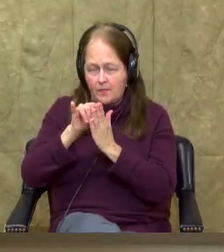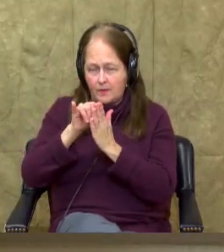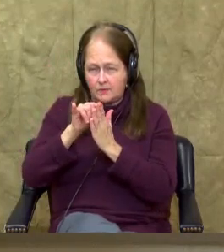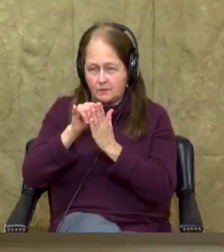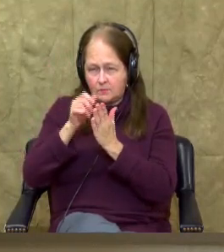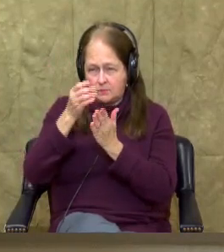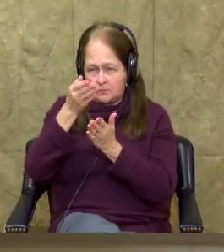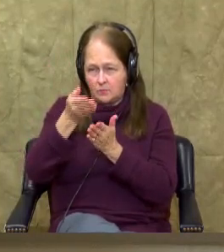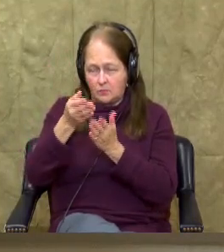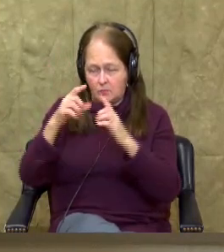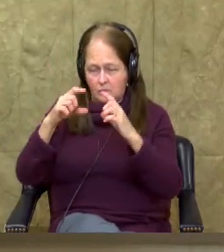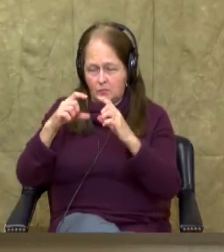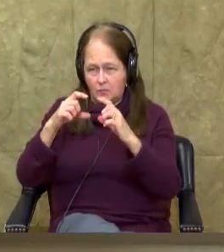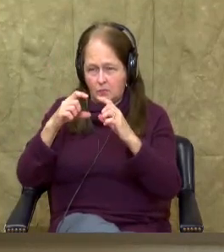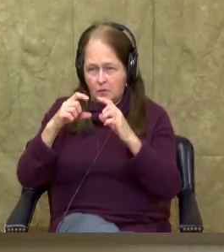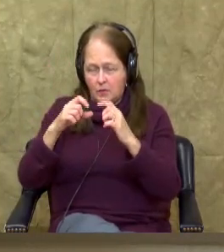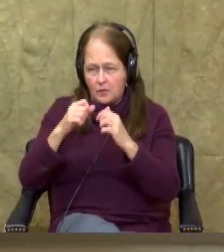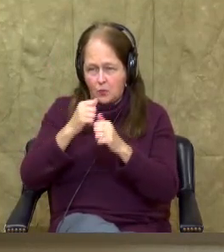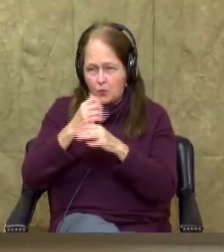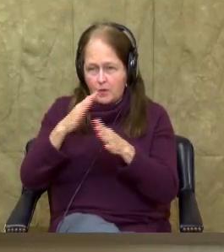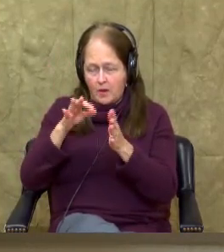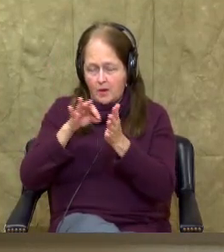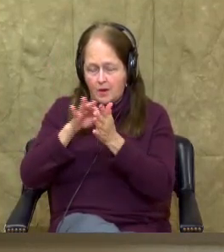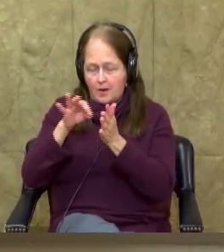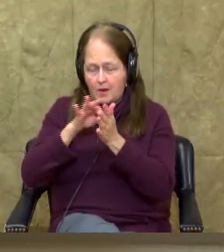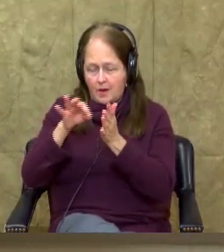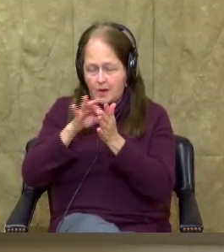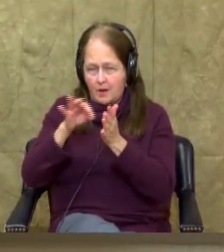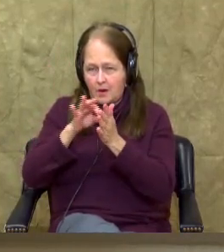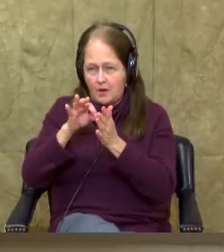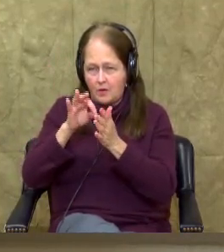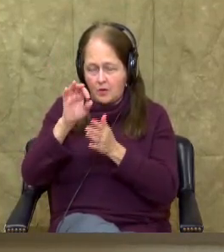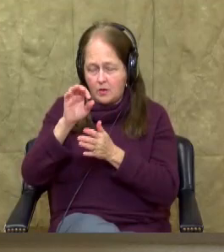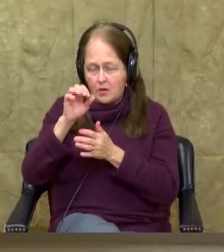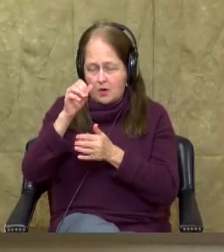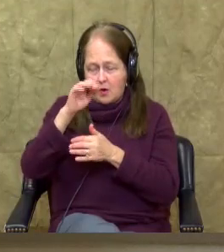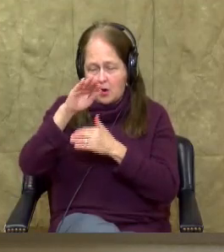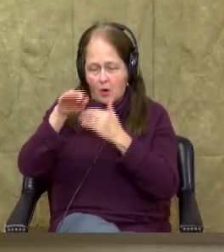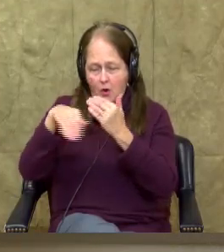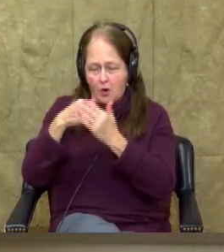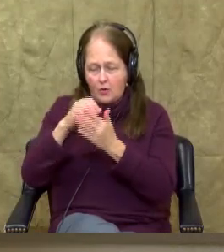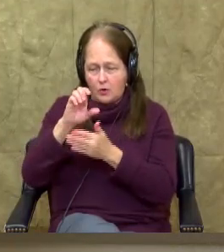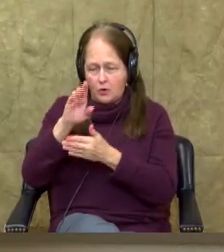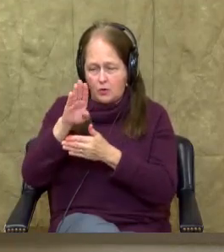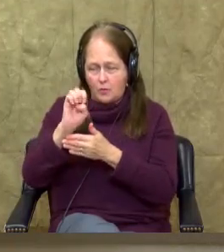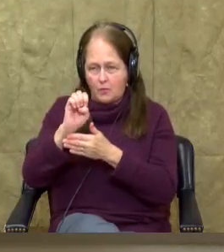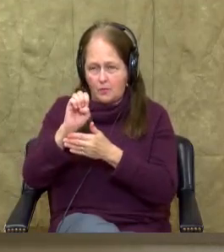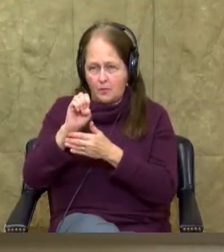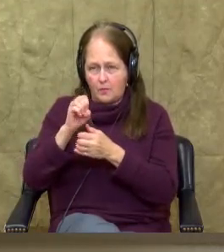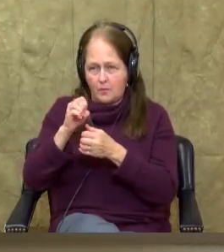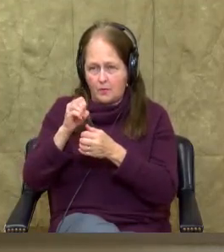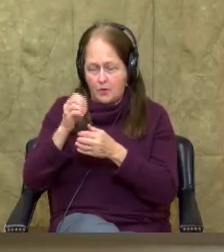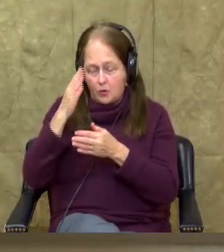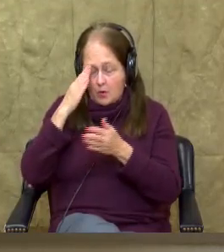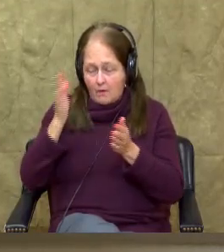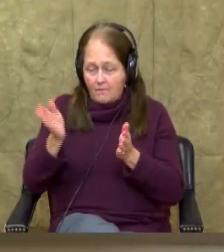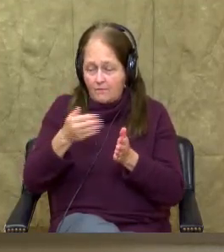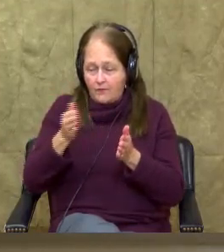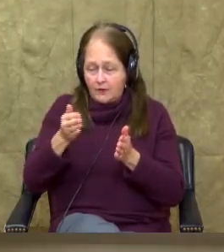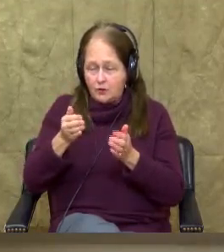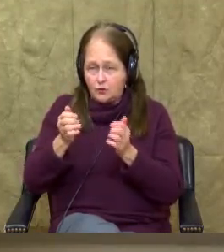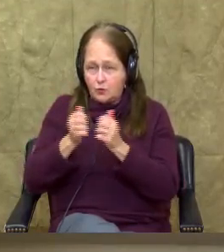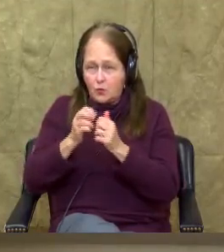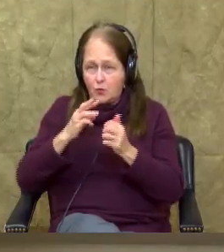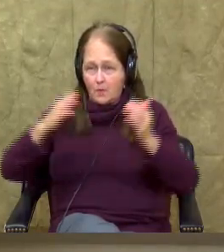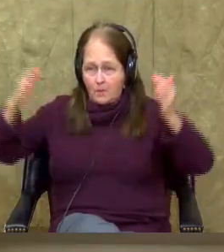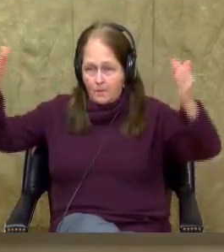figure without having to count every single cube? Because if we wanted to fill a fish tank up with water,